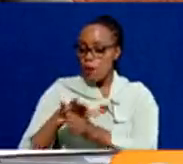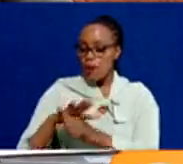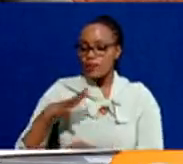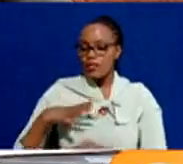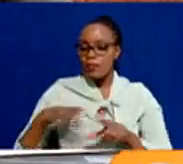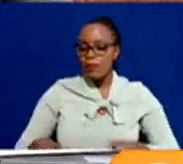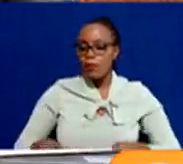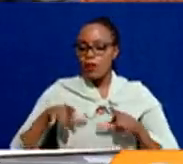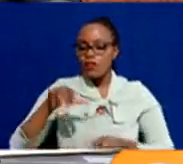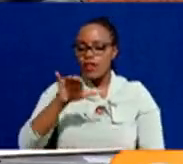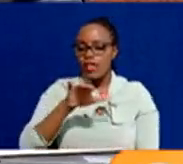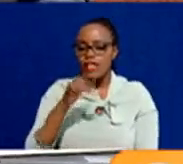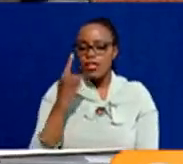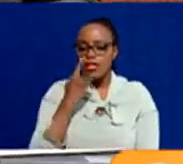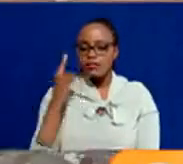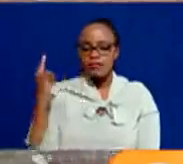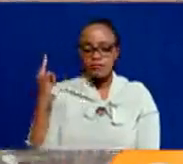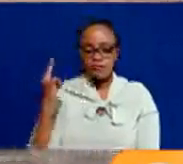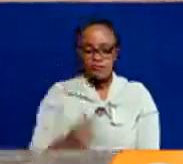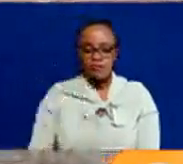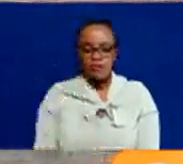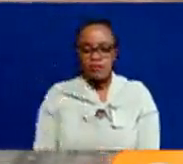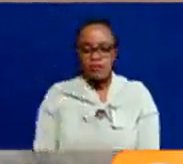Martin Munene reports.